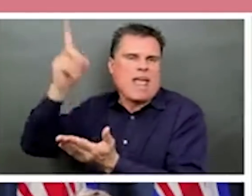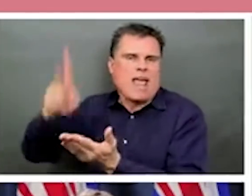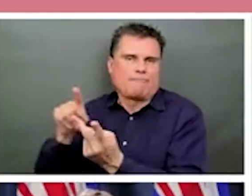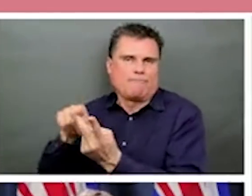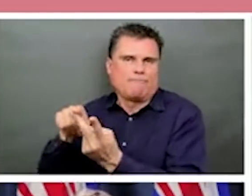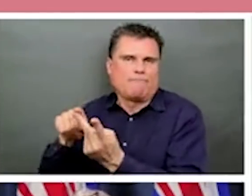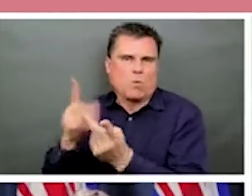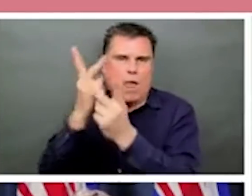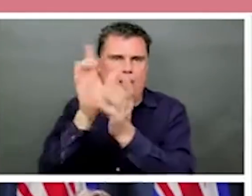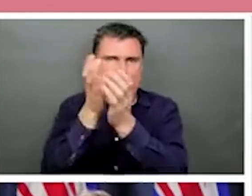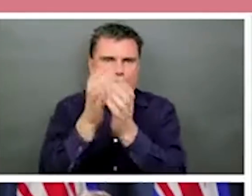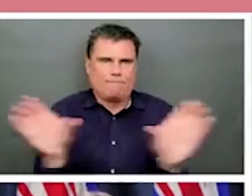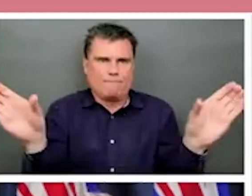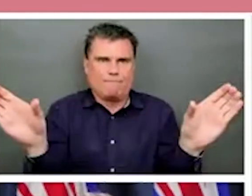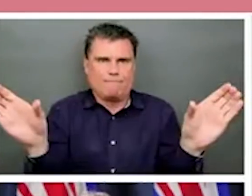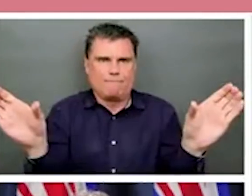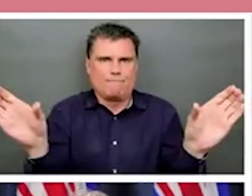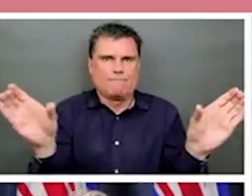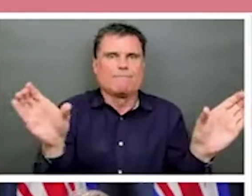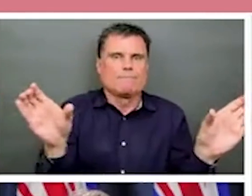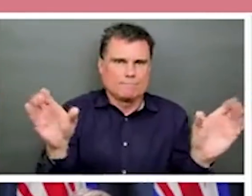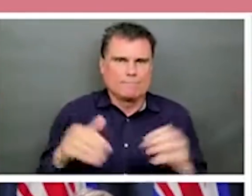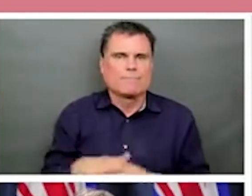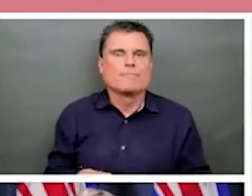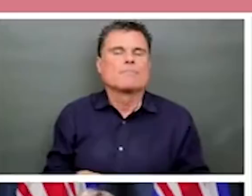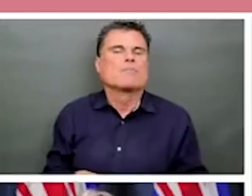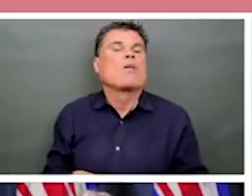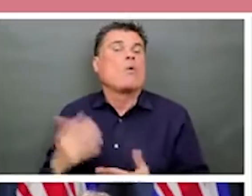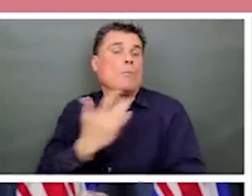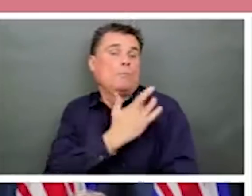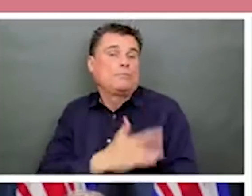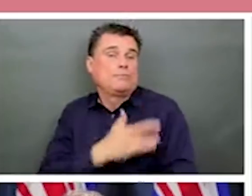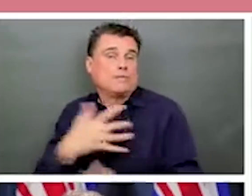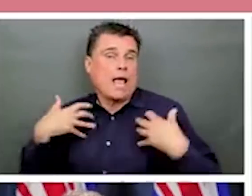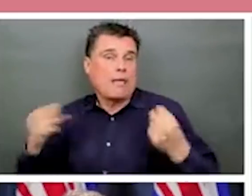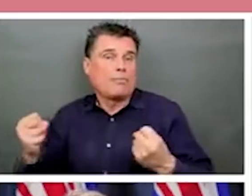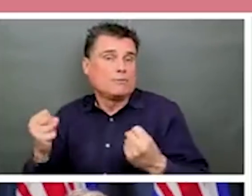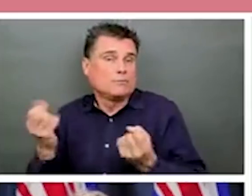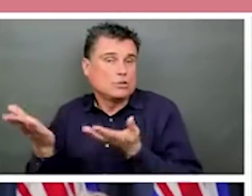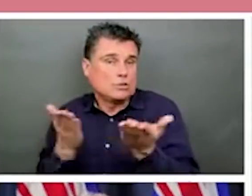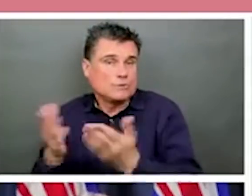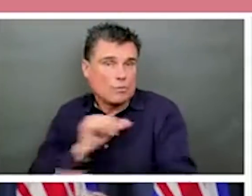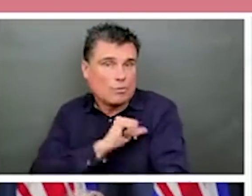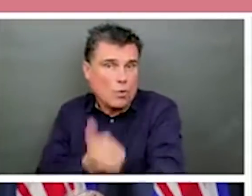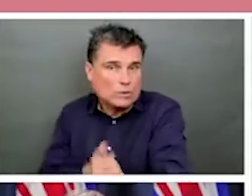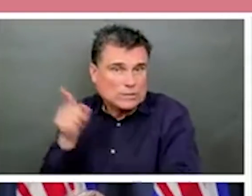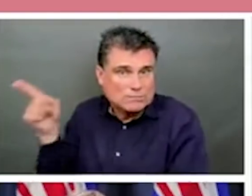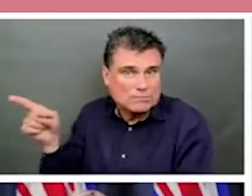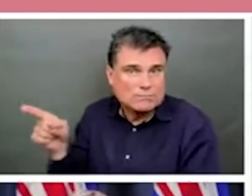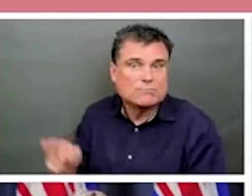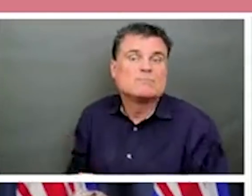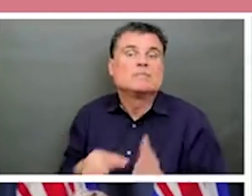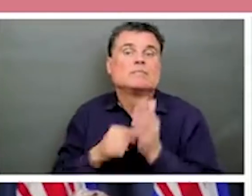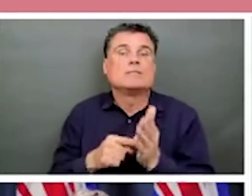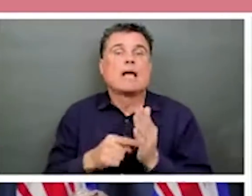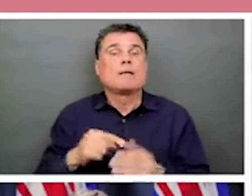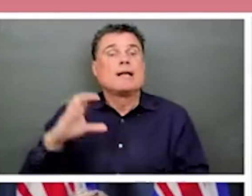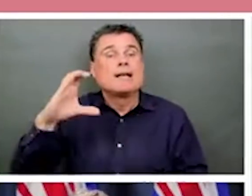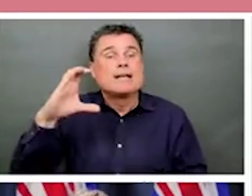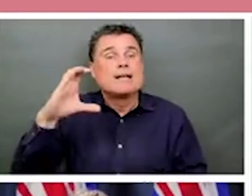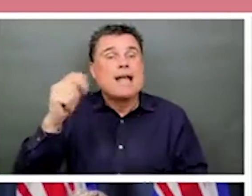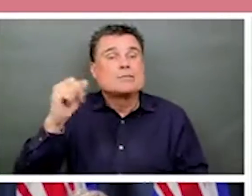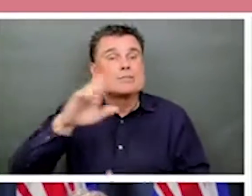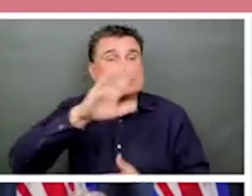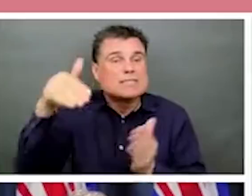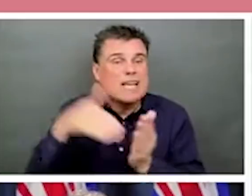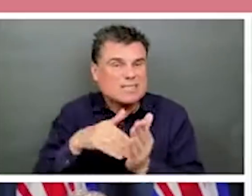run as provincial programs, the transplant program, our cancer centers, you know, small groups like patients